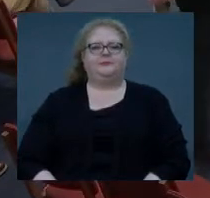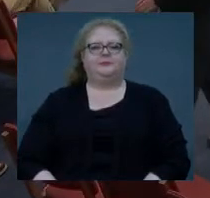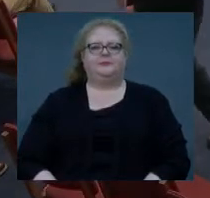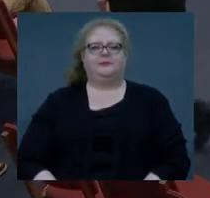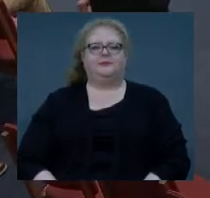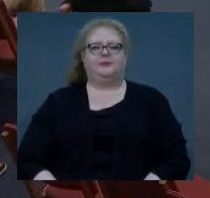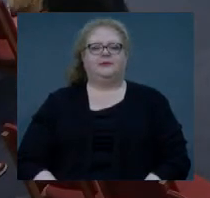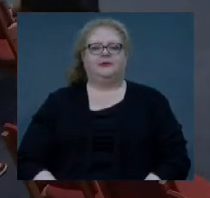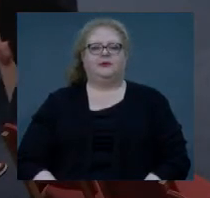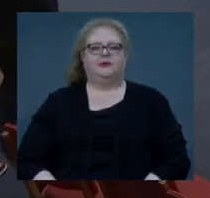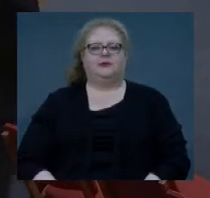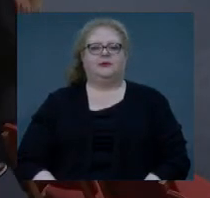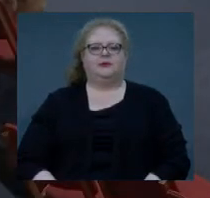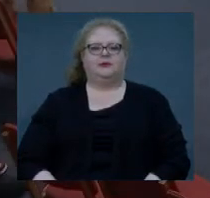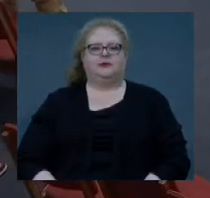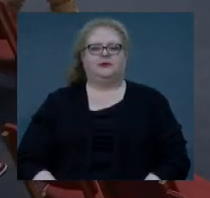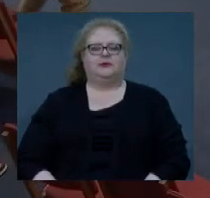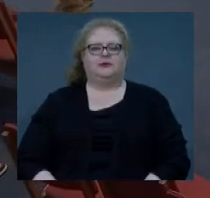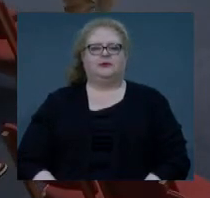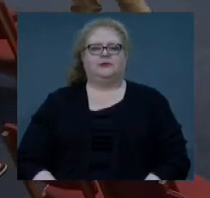Thank you, sir. To the applicant.